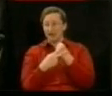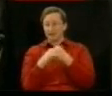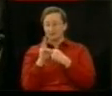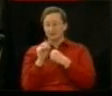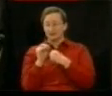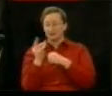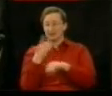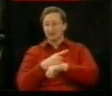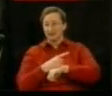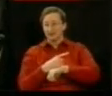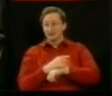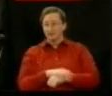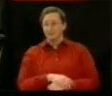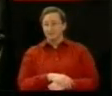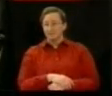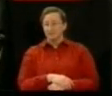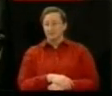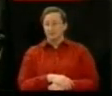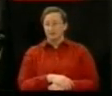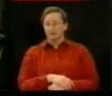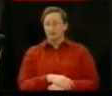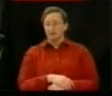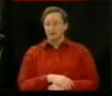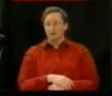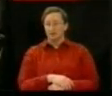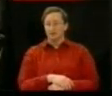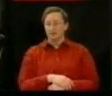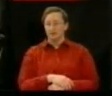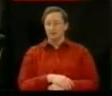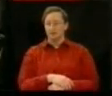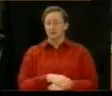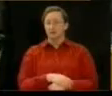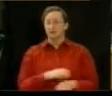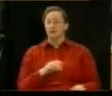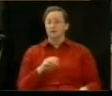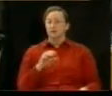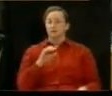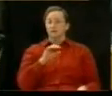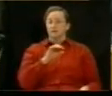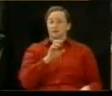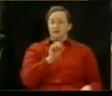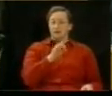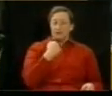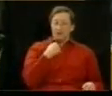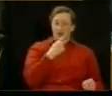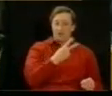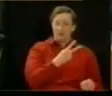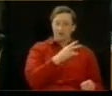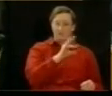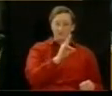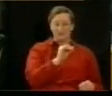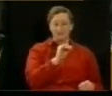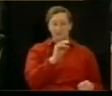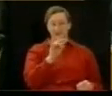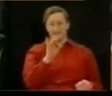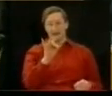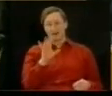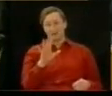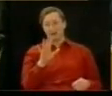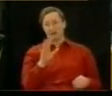If you had one, it would be 75 to 80 days after whenever it was called. As opposed to then a general following a